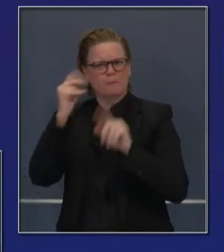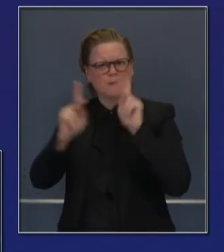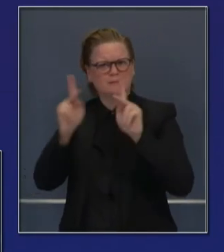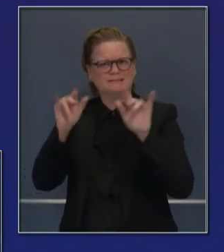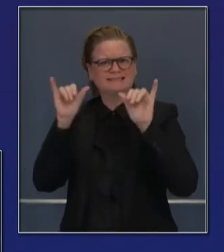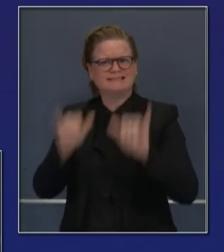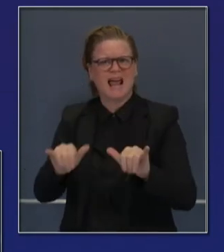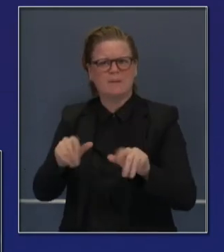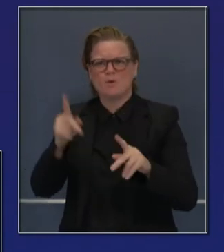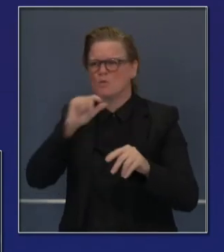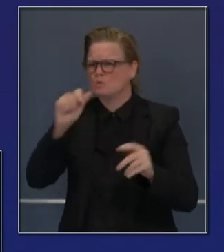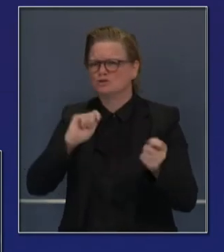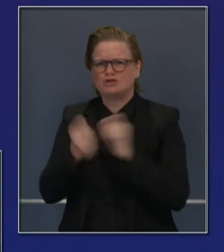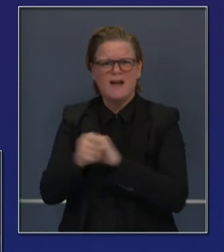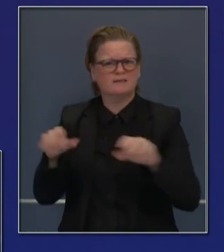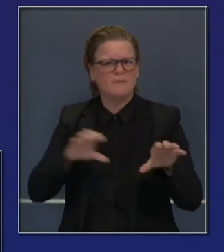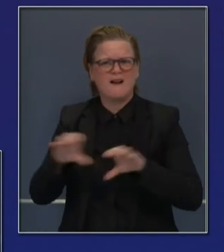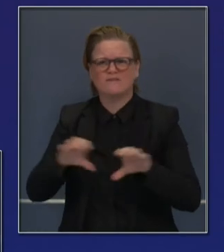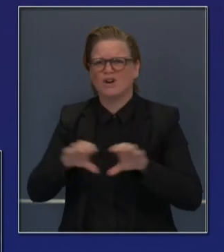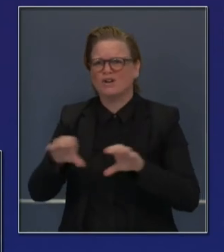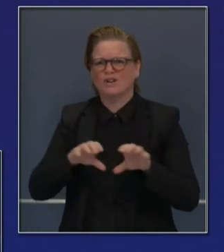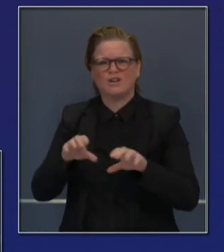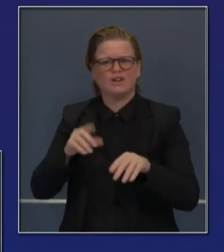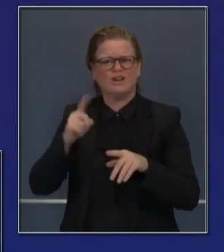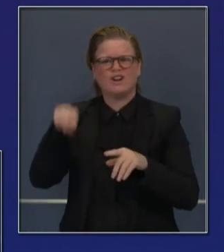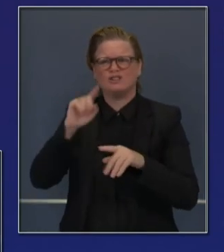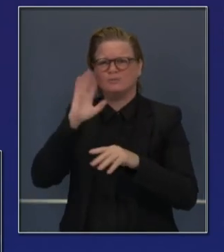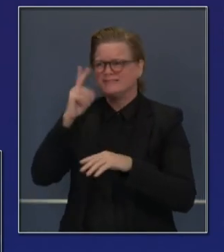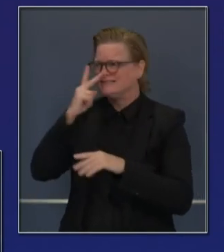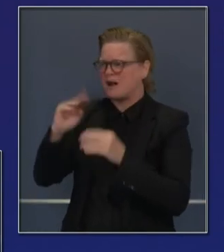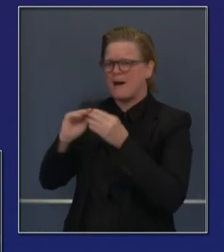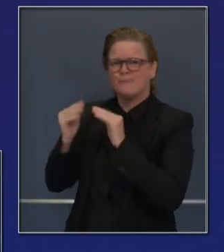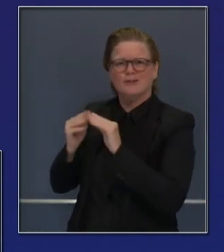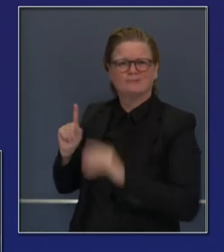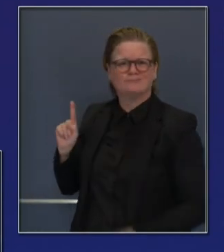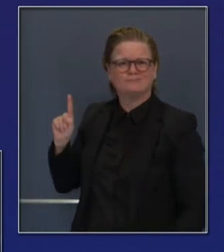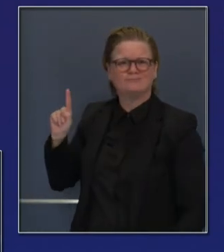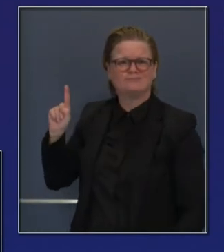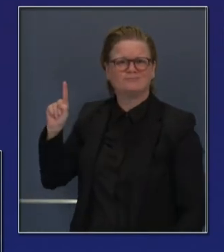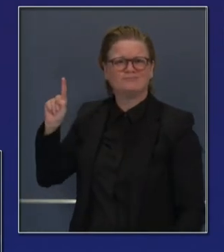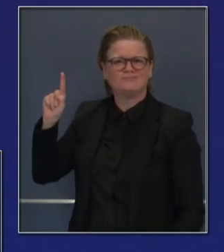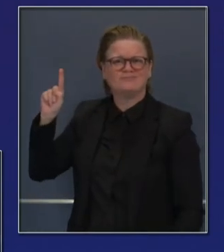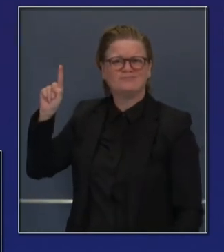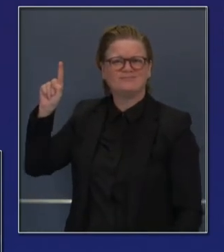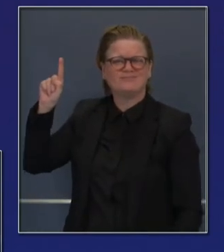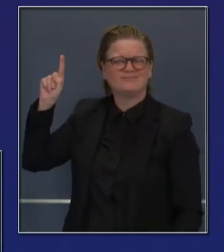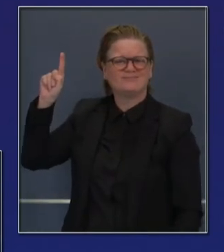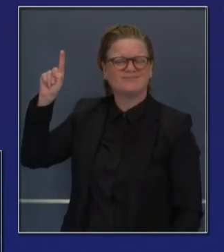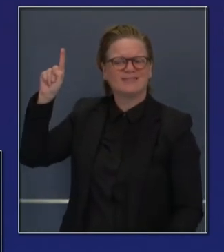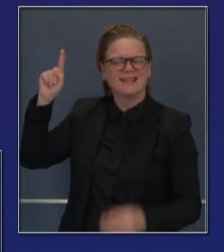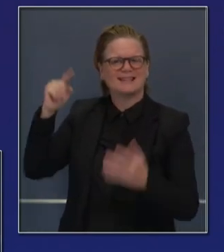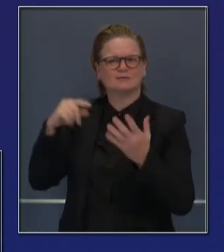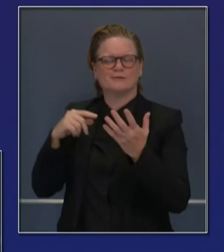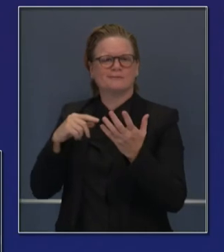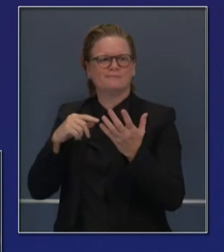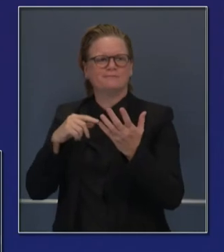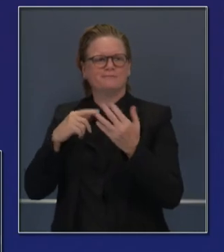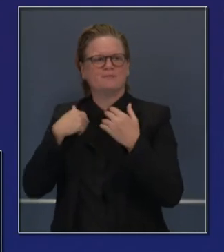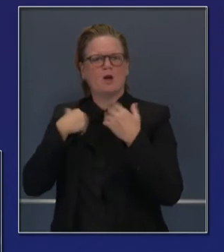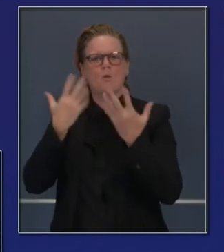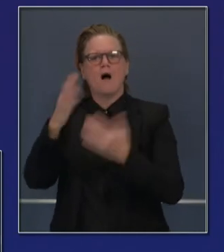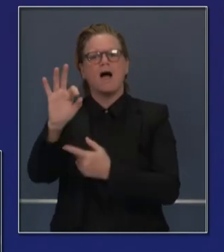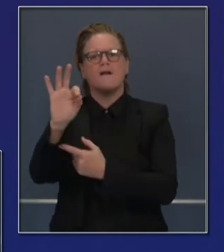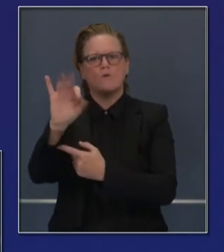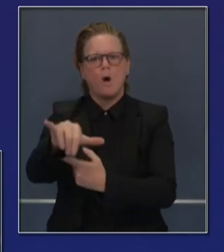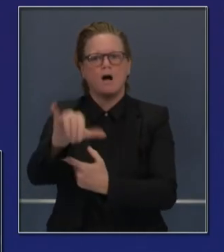to this as a surge as of late. Now, all of that was a preamble, not an answer to your question. You specifically asked why.